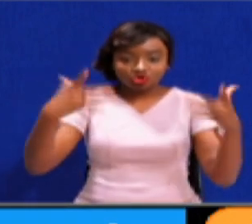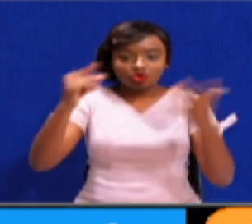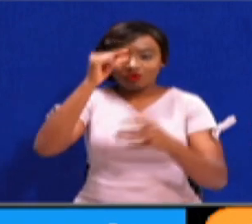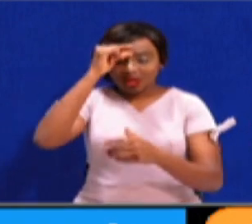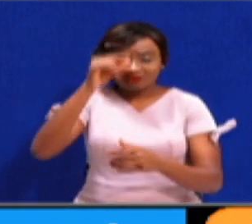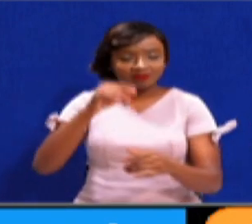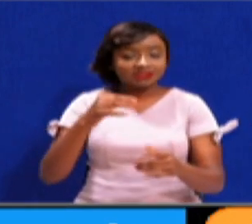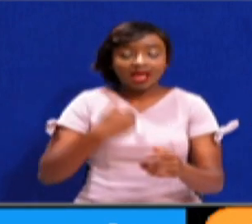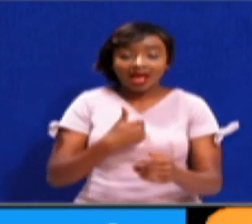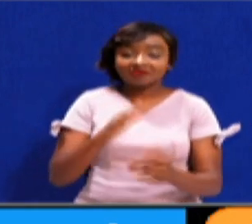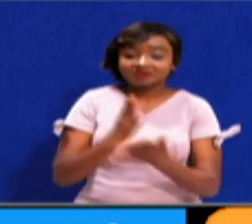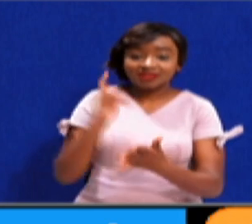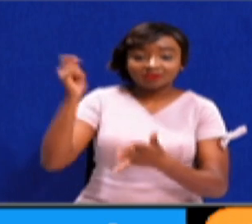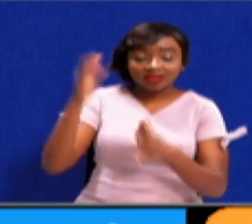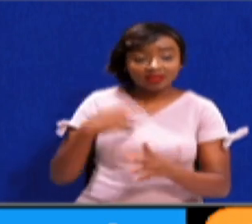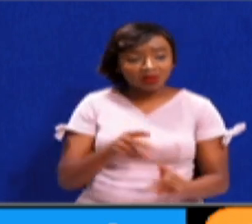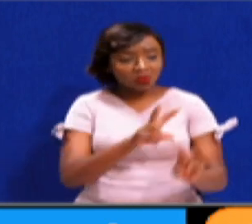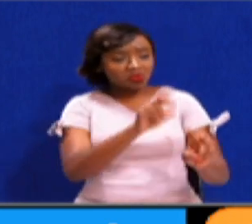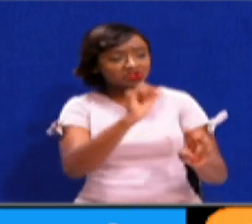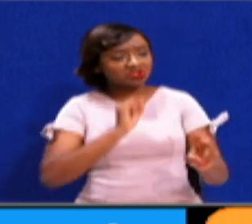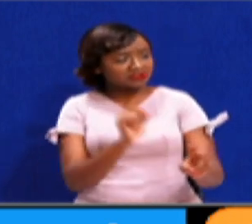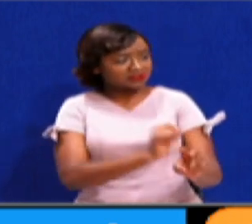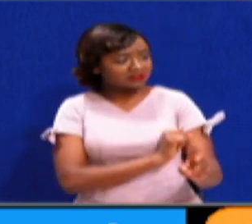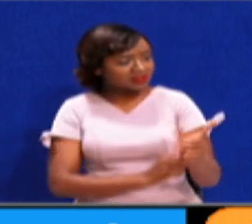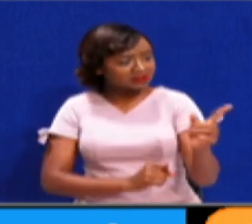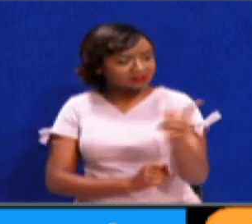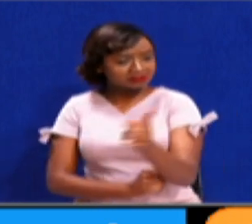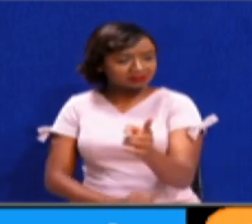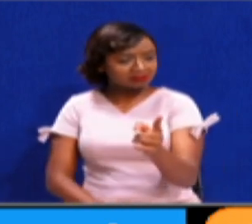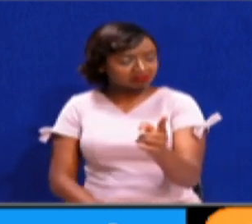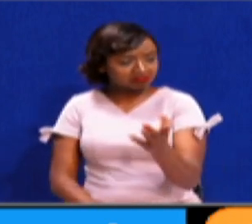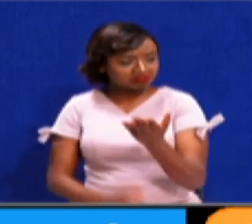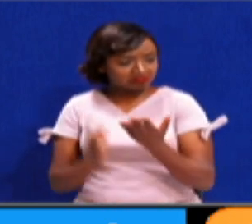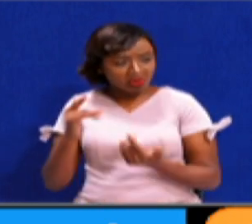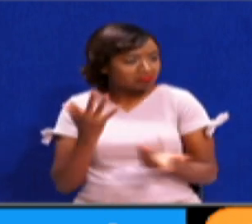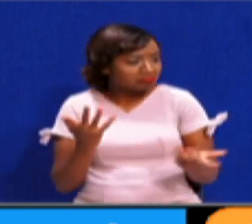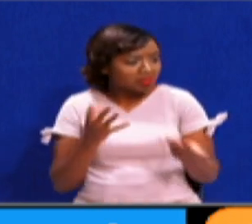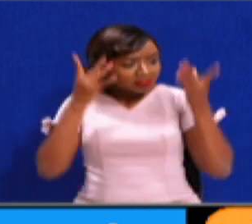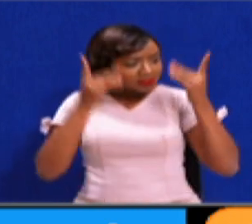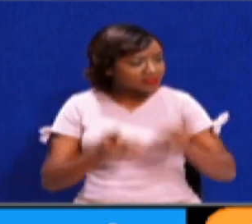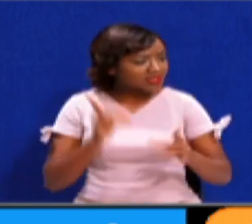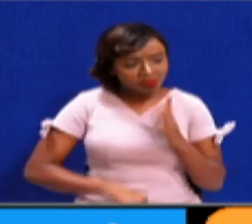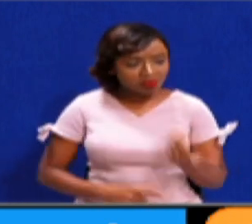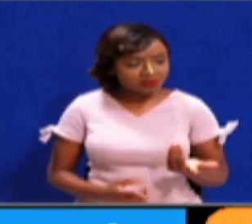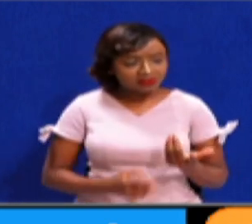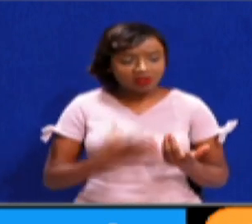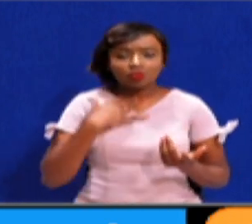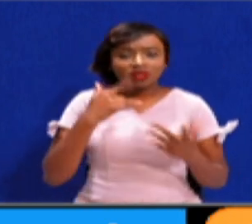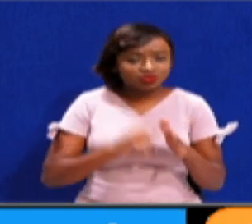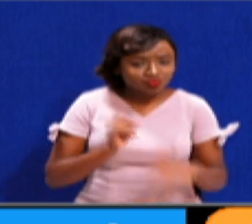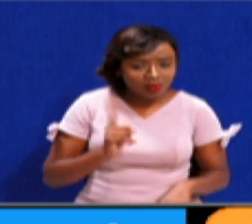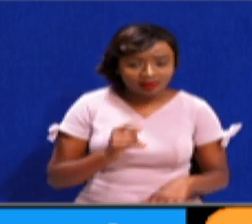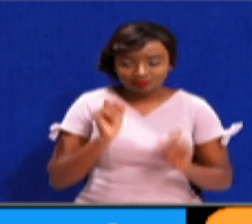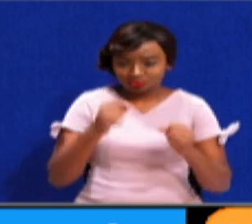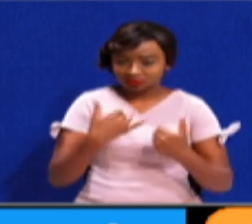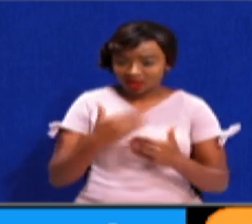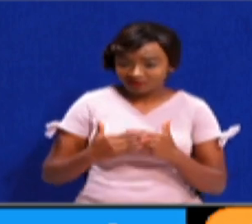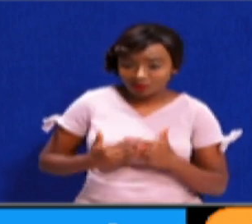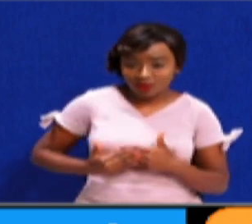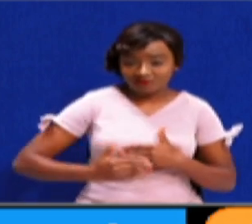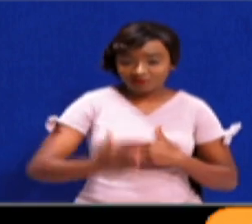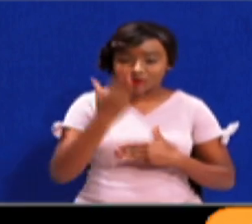government. We have Kenyans looking up at the 47 senators, looking at the senators in the House, hoping for a decision. We need to see that there is a way forward in this instance